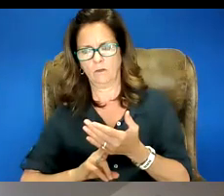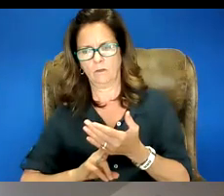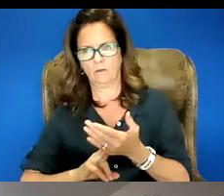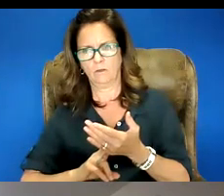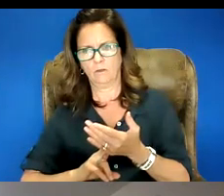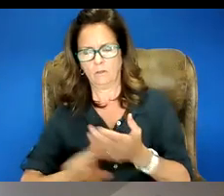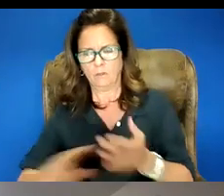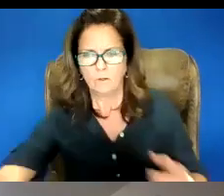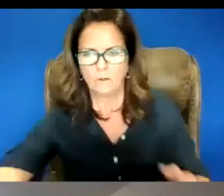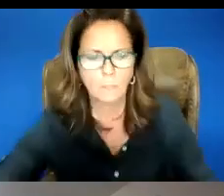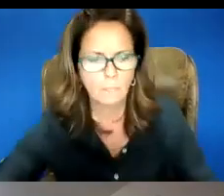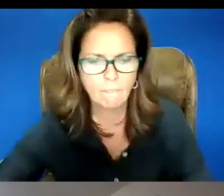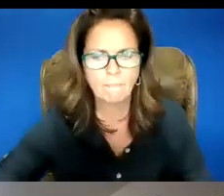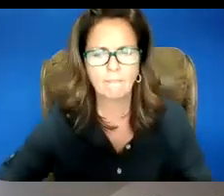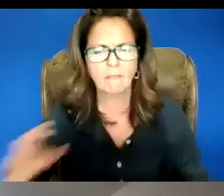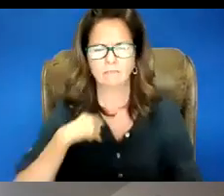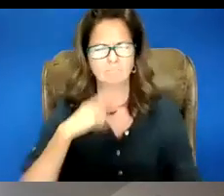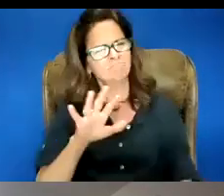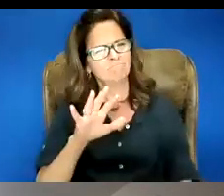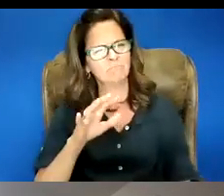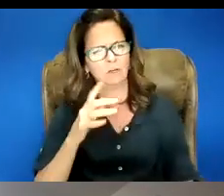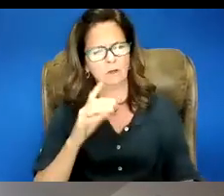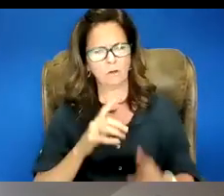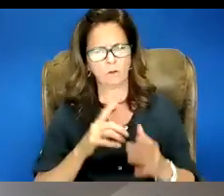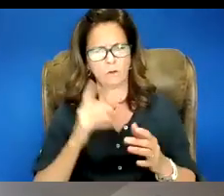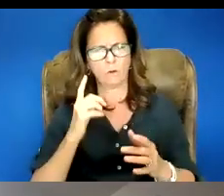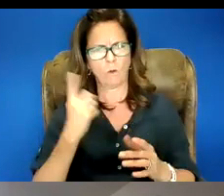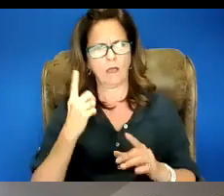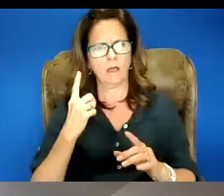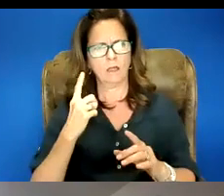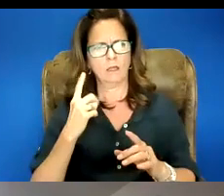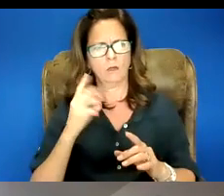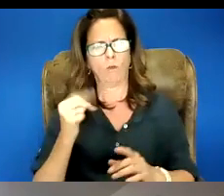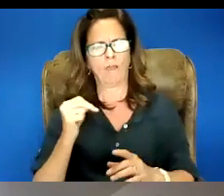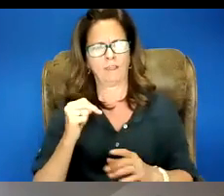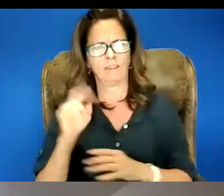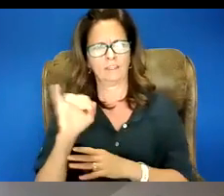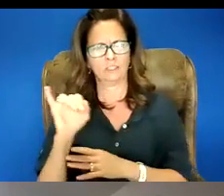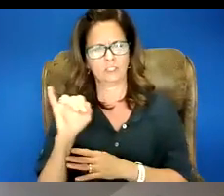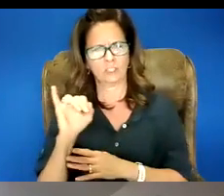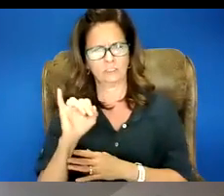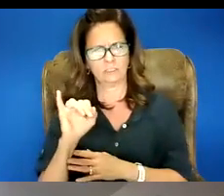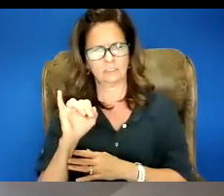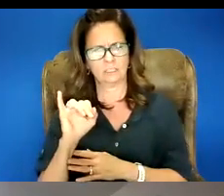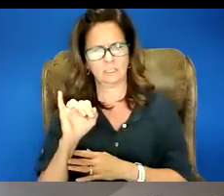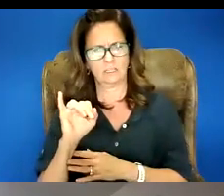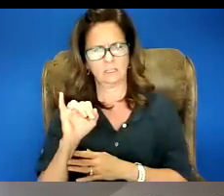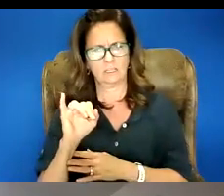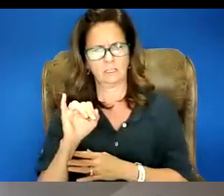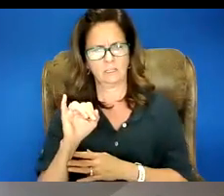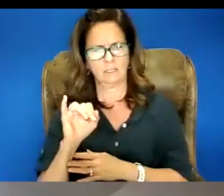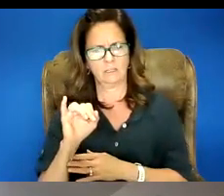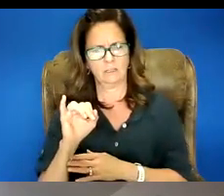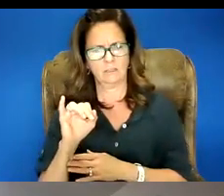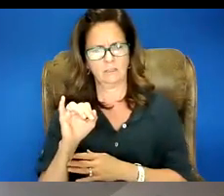At what point do we, in the Well, if you submitted a question to me through